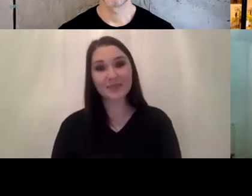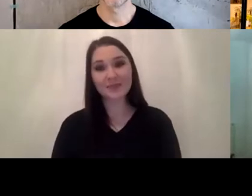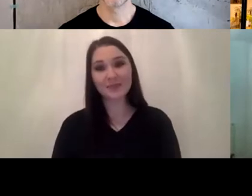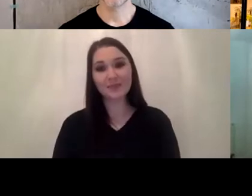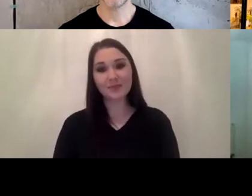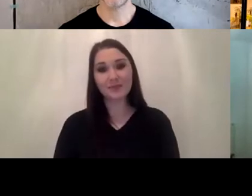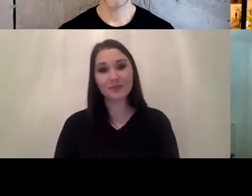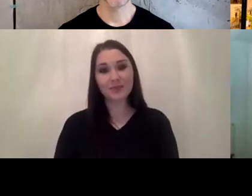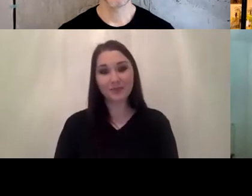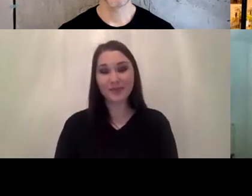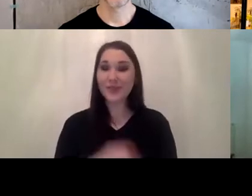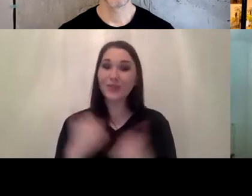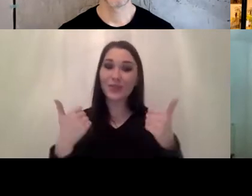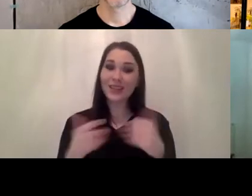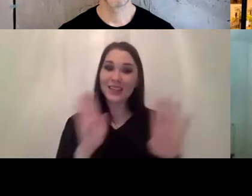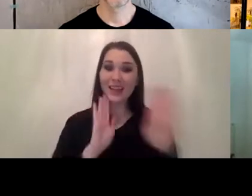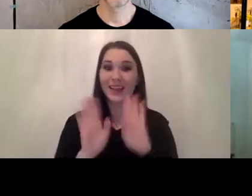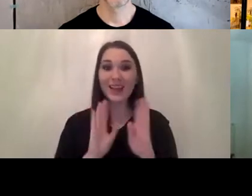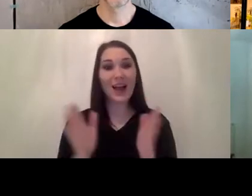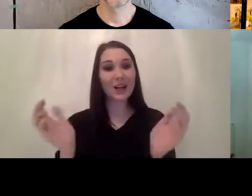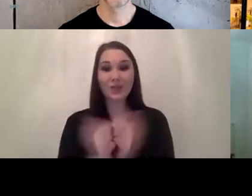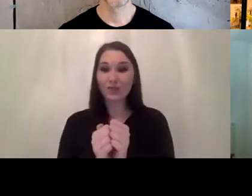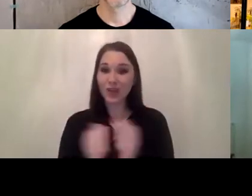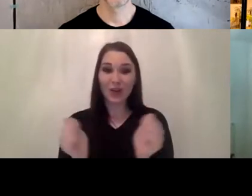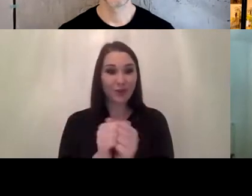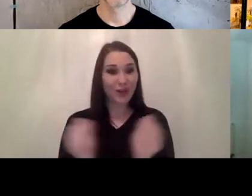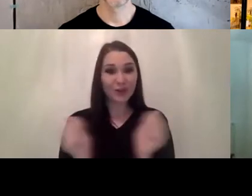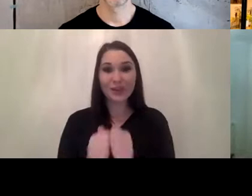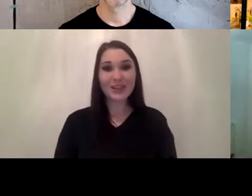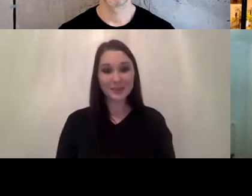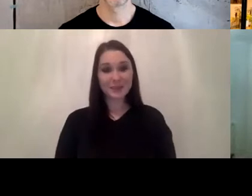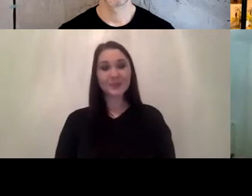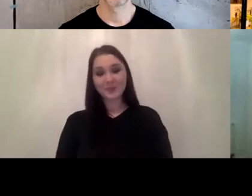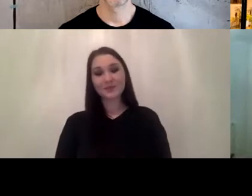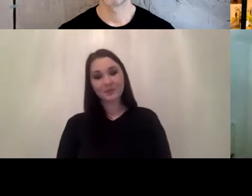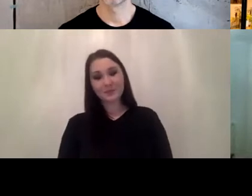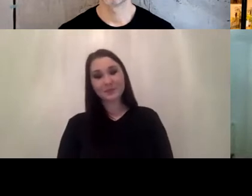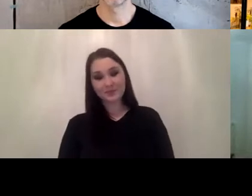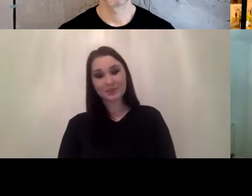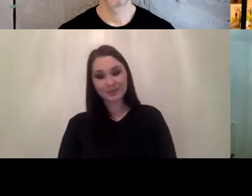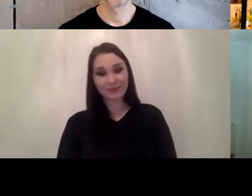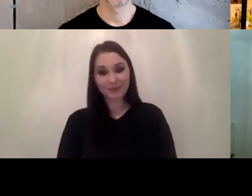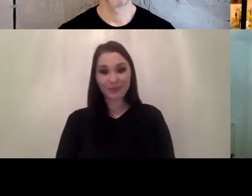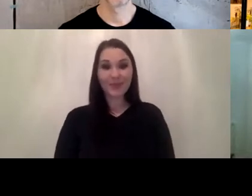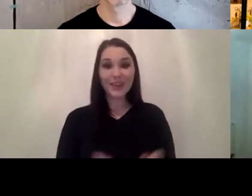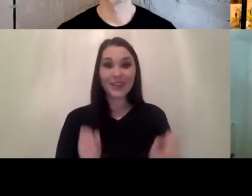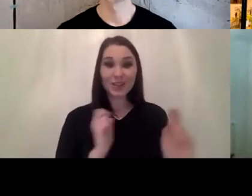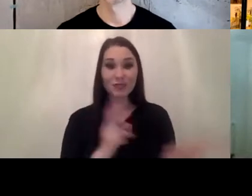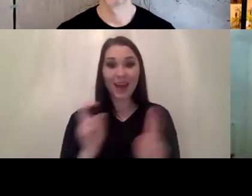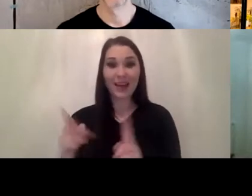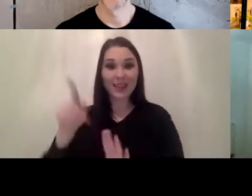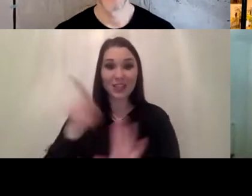Really great to hear. I can't be agree more with all of you guys. So the trend of this year is be human and have